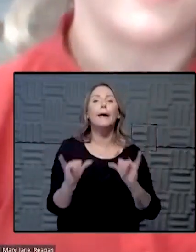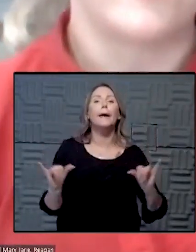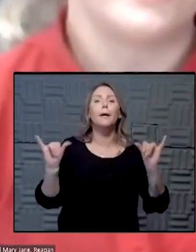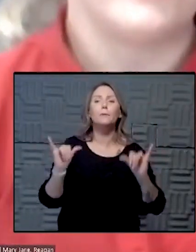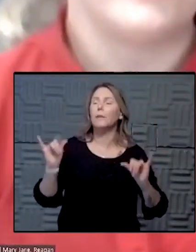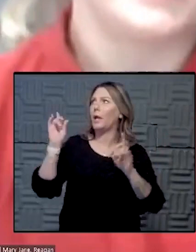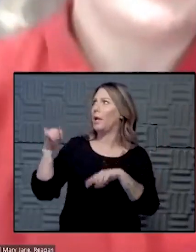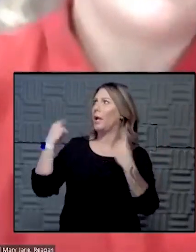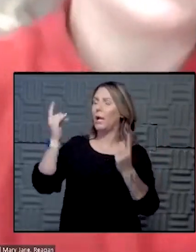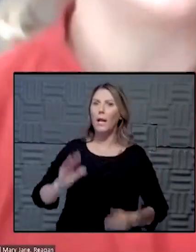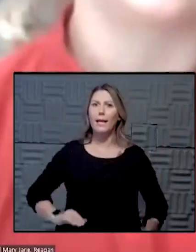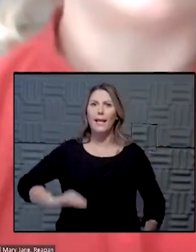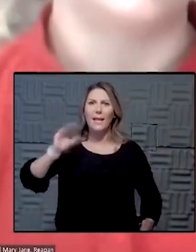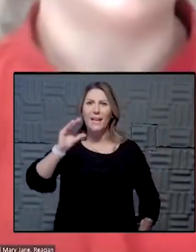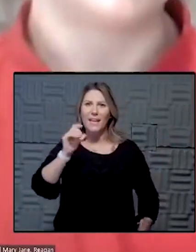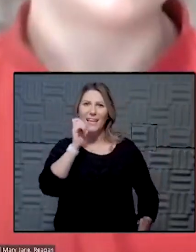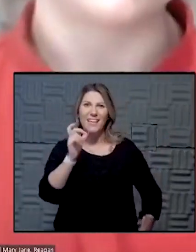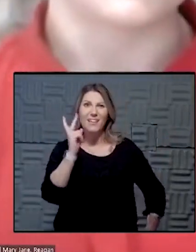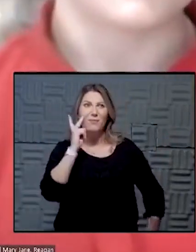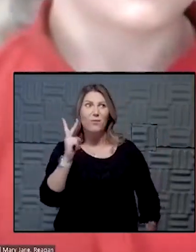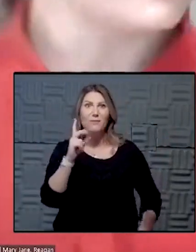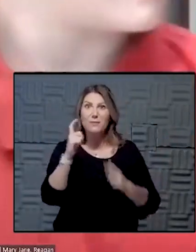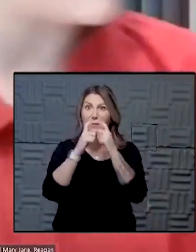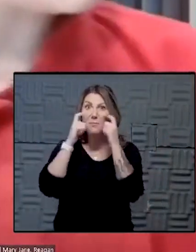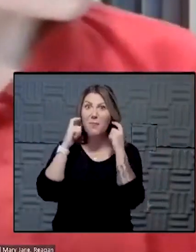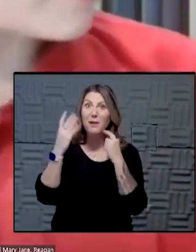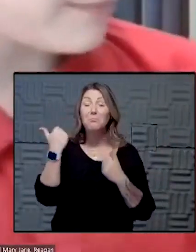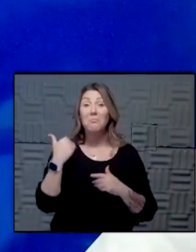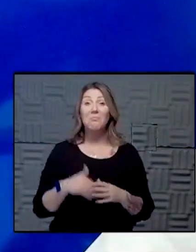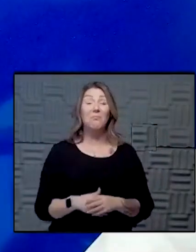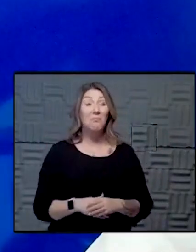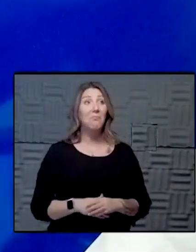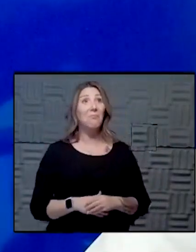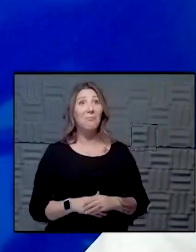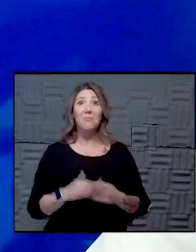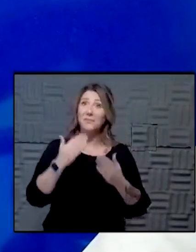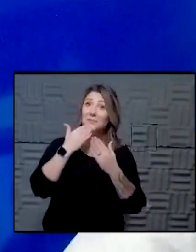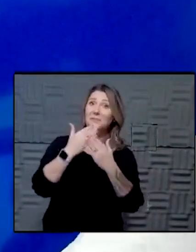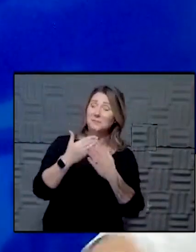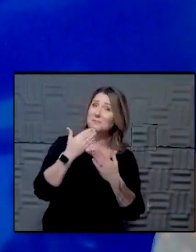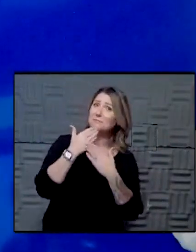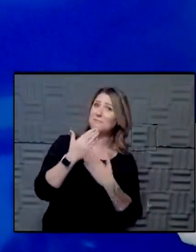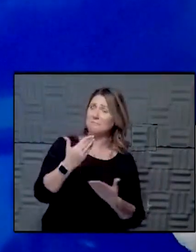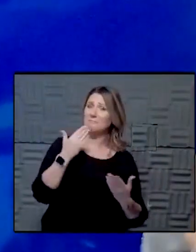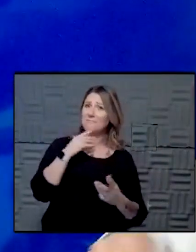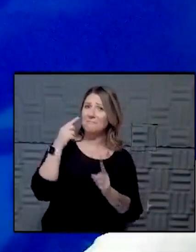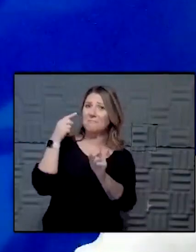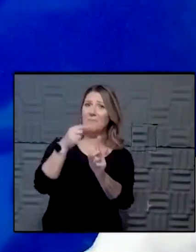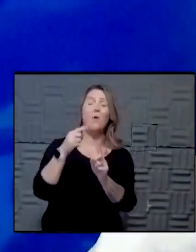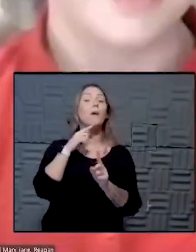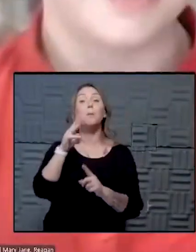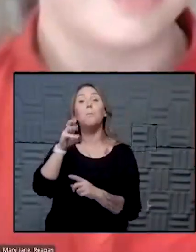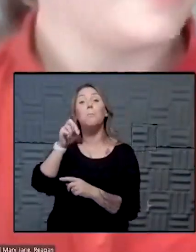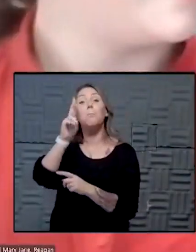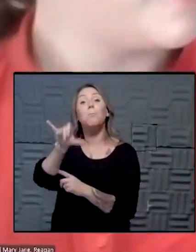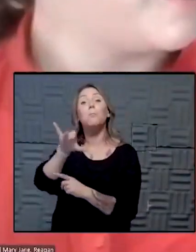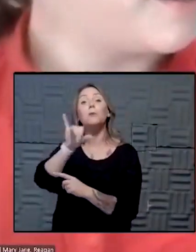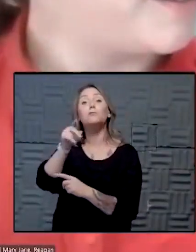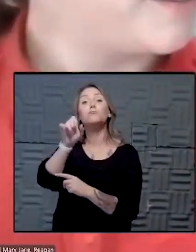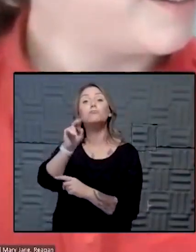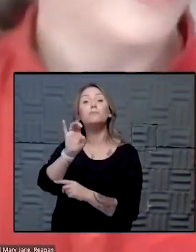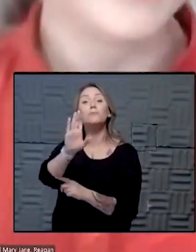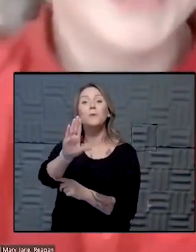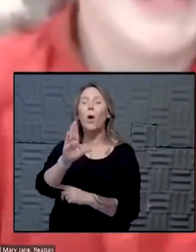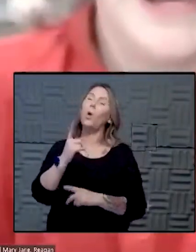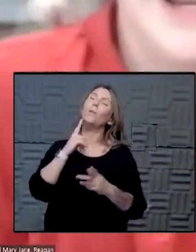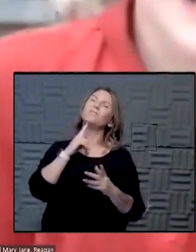they've never even seen a mask before. Well, that's a pretty cool deal. What were you going to say there, Mary Jane? Oh,